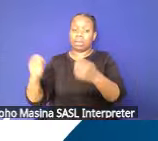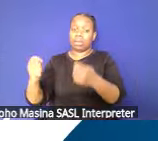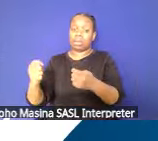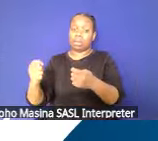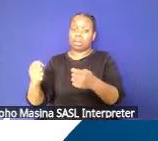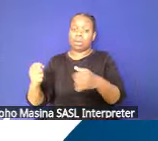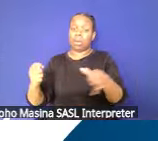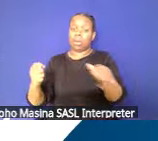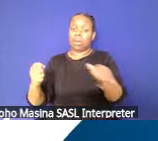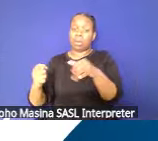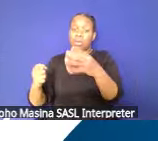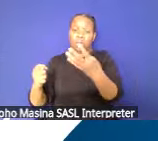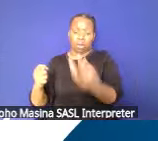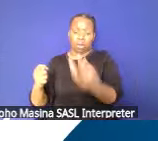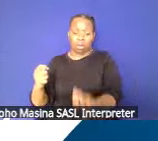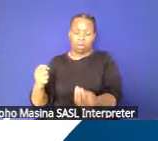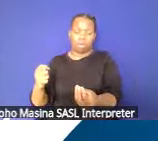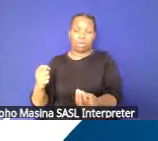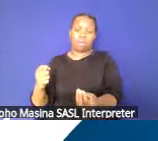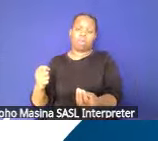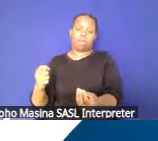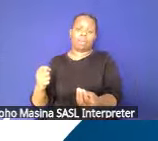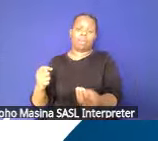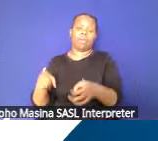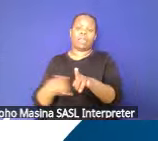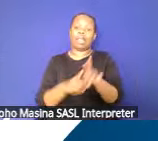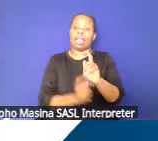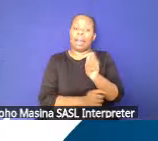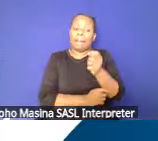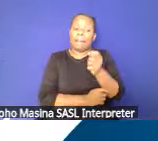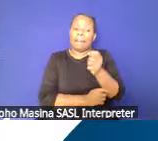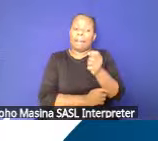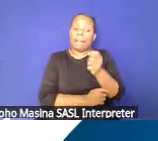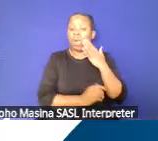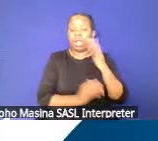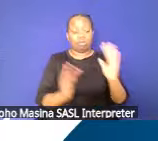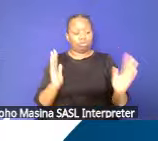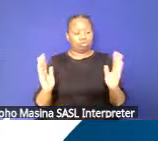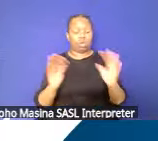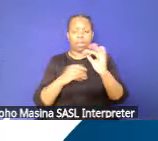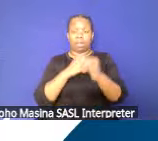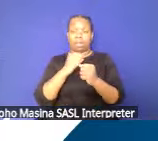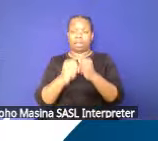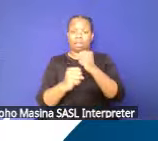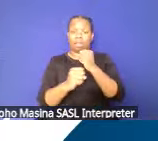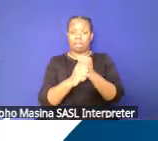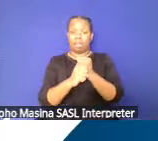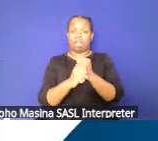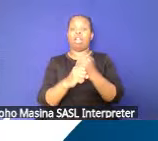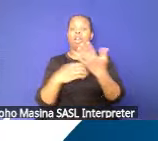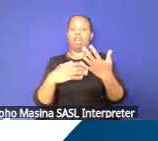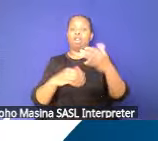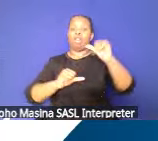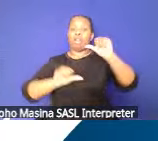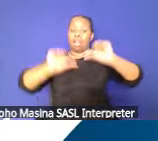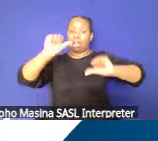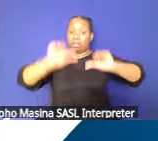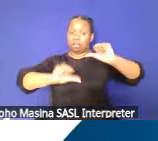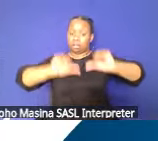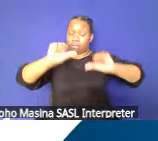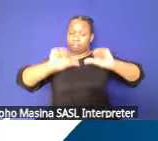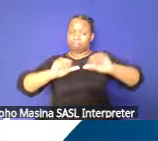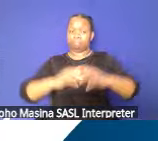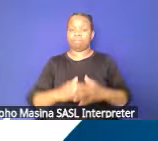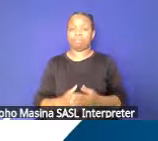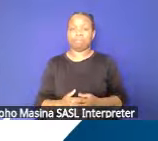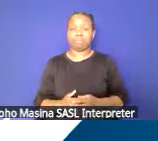have incurred and paid during a year of assessment. Very importantly, ladies